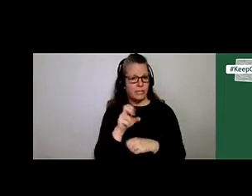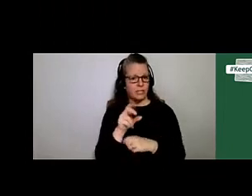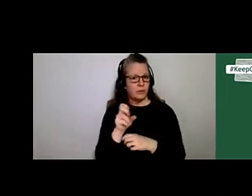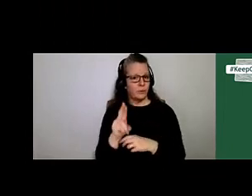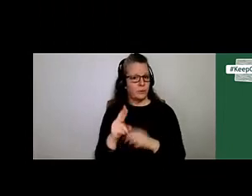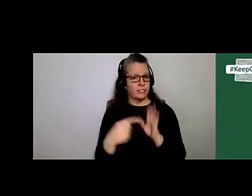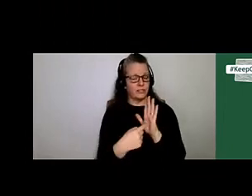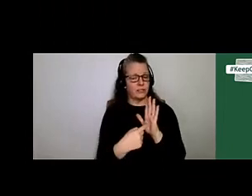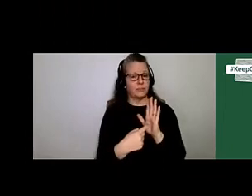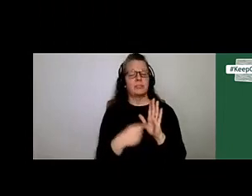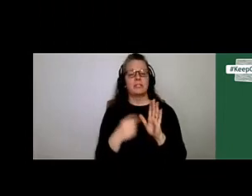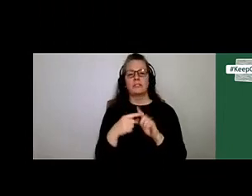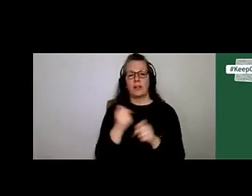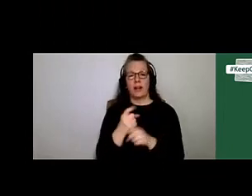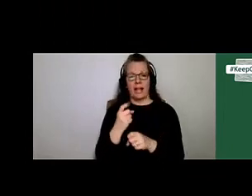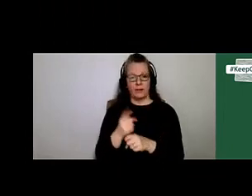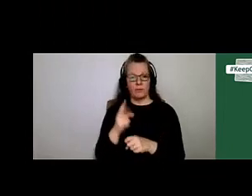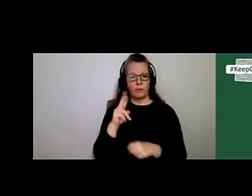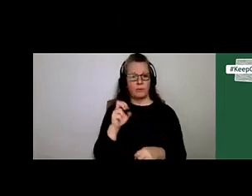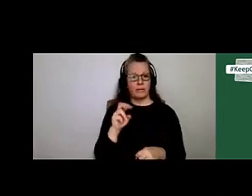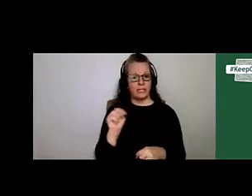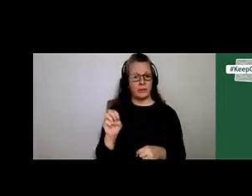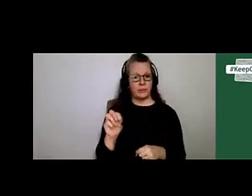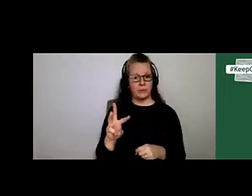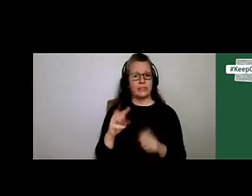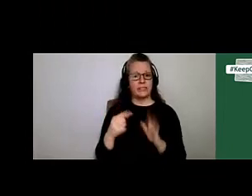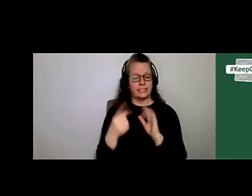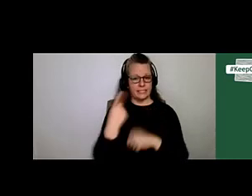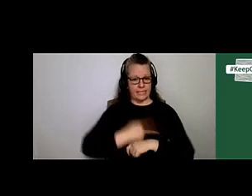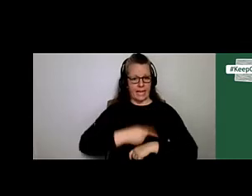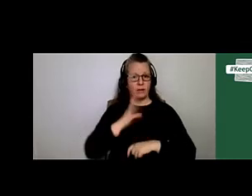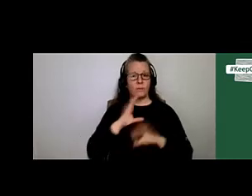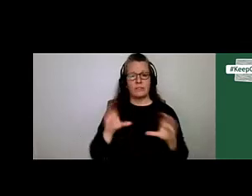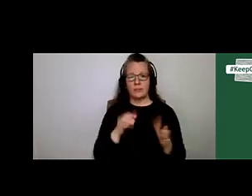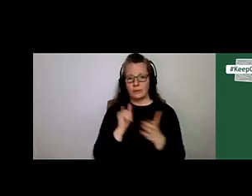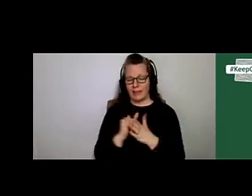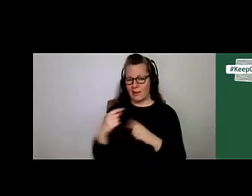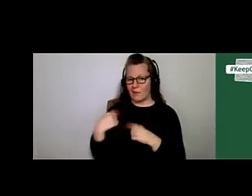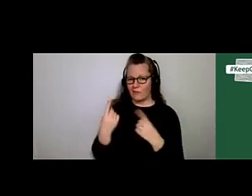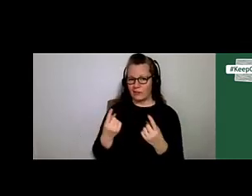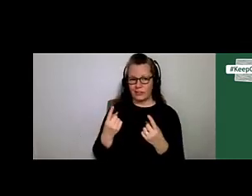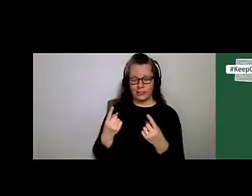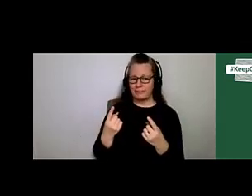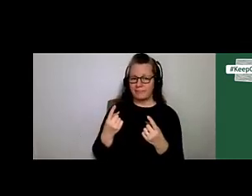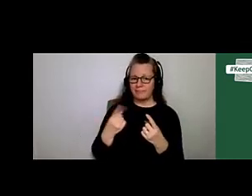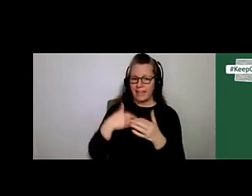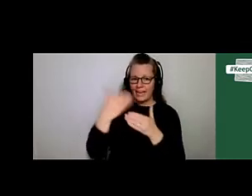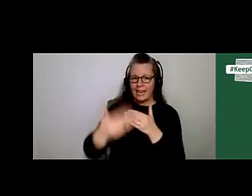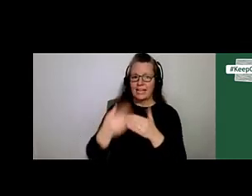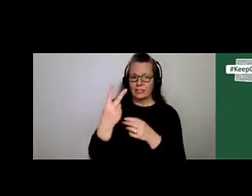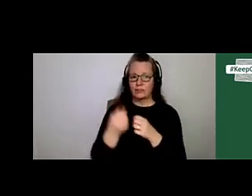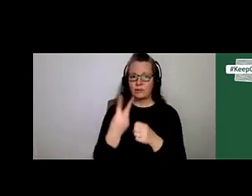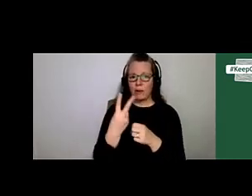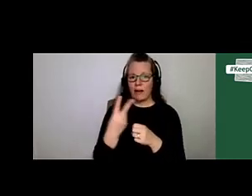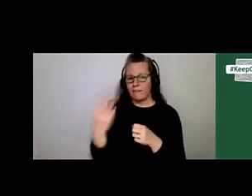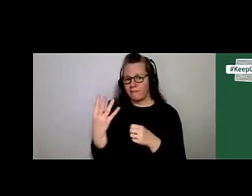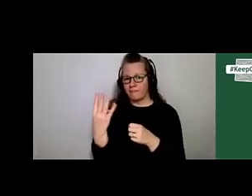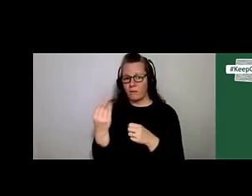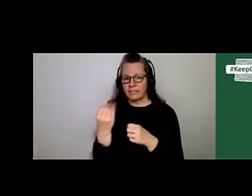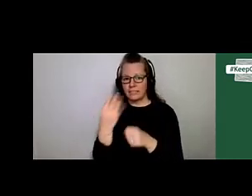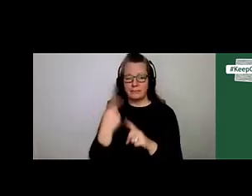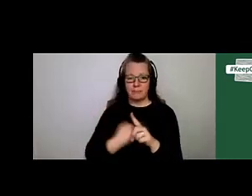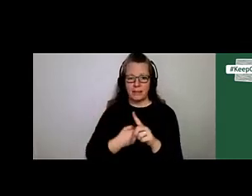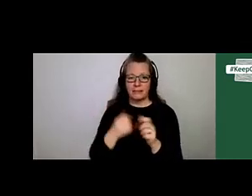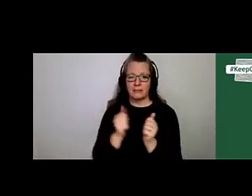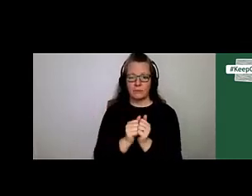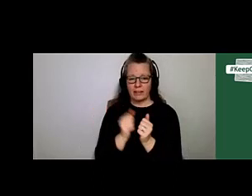due, so their annual renewal date. So we will be doing this over the coming 12 months, 14 months with noticing. Our